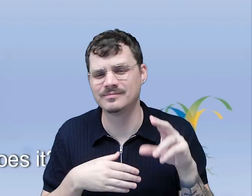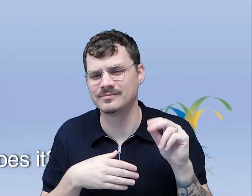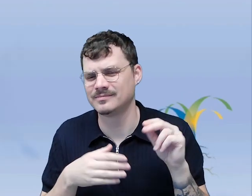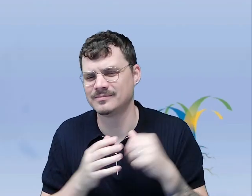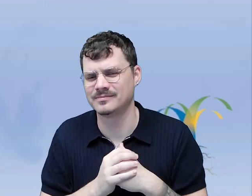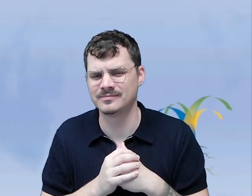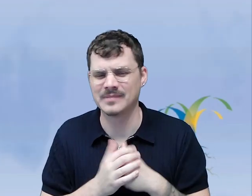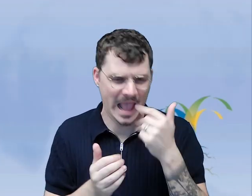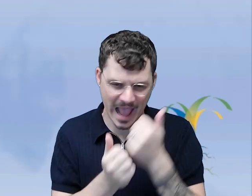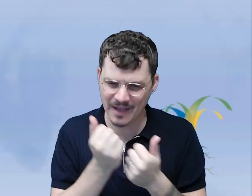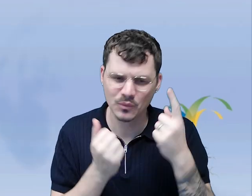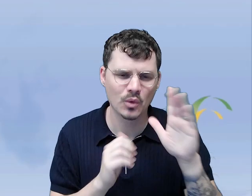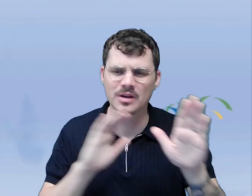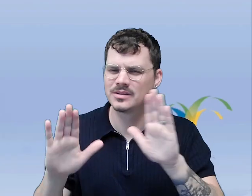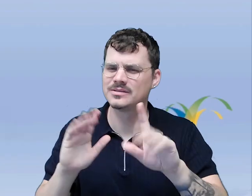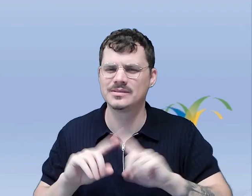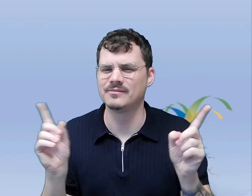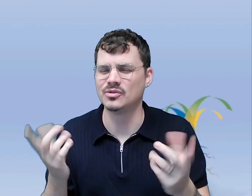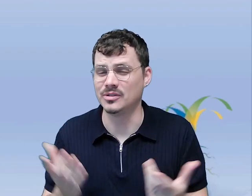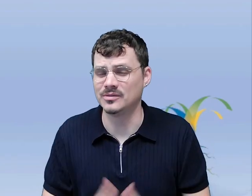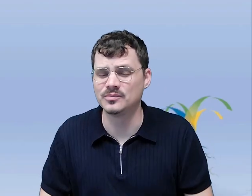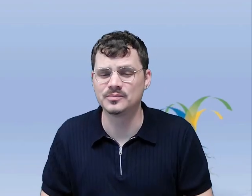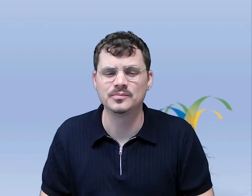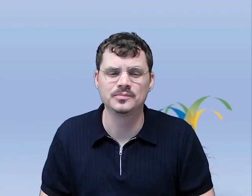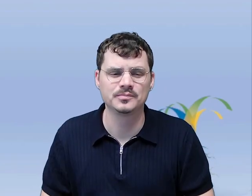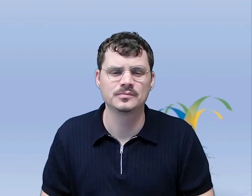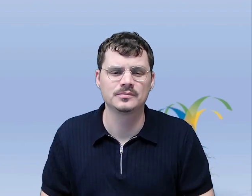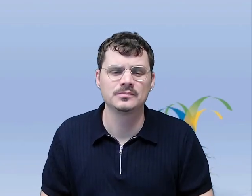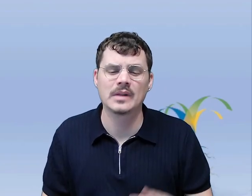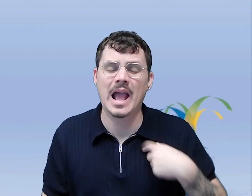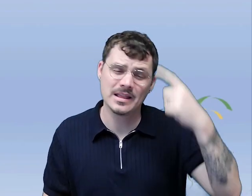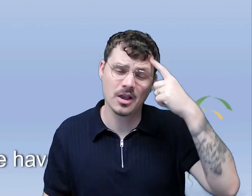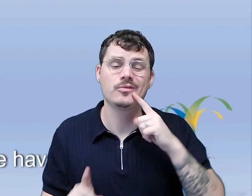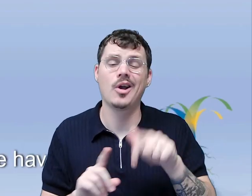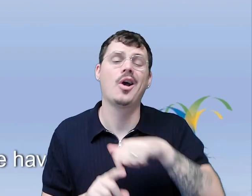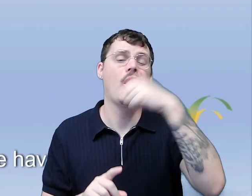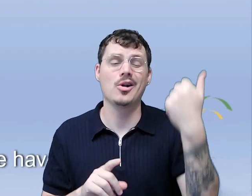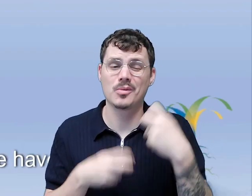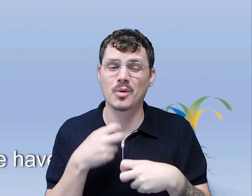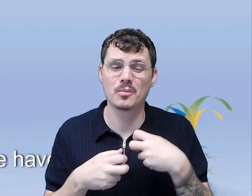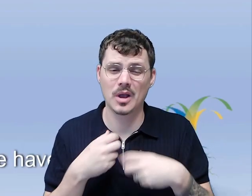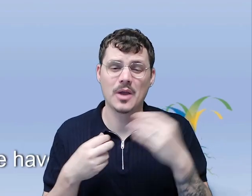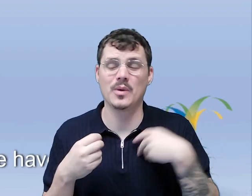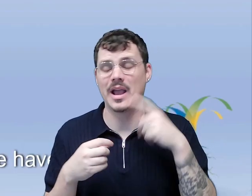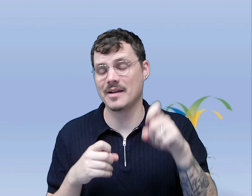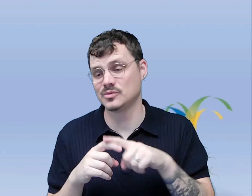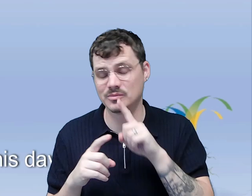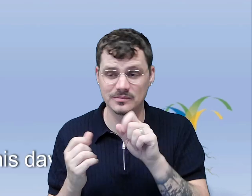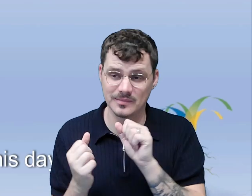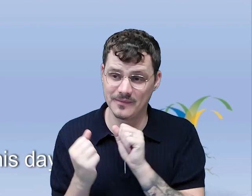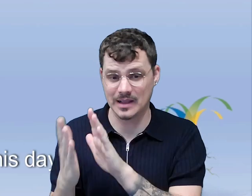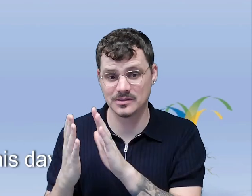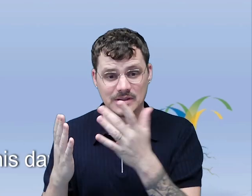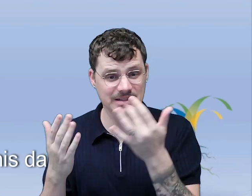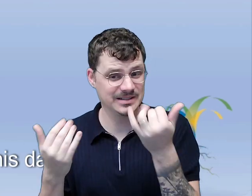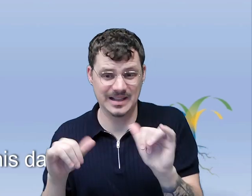outcomes, does it? Everybody's different, right? I think that the other problem, and we have to face